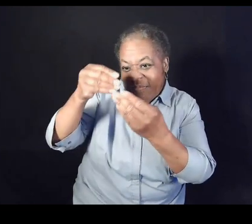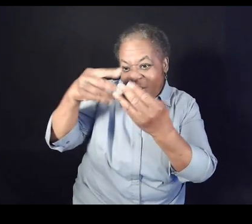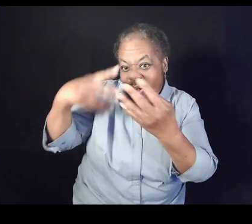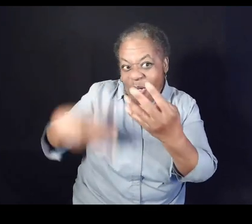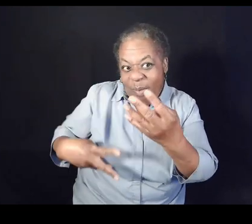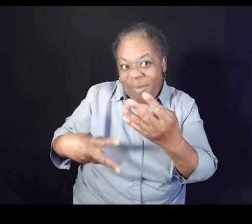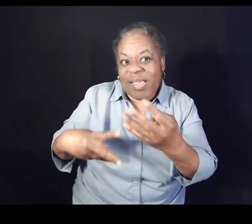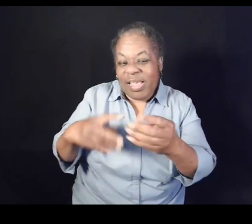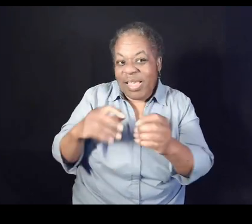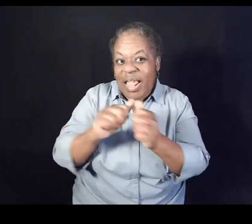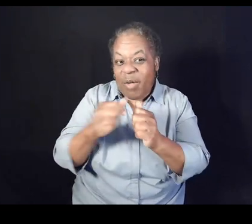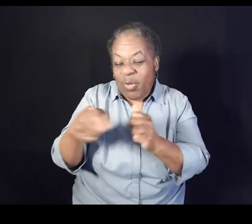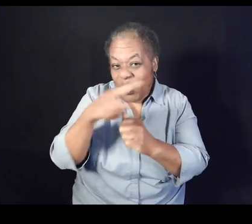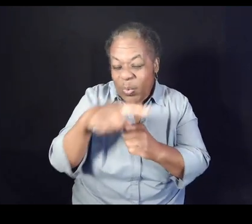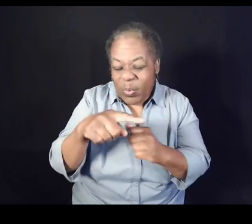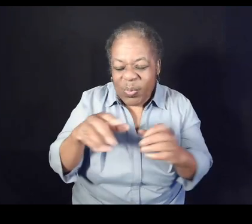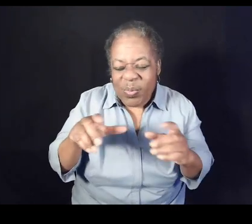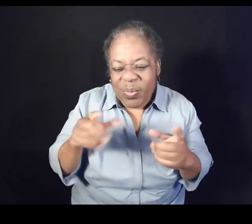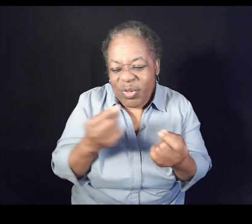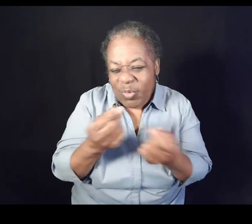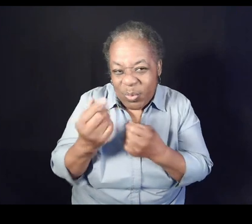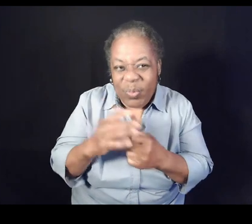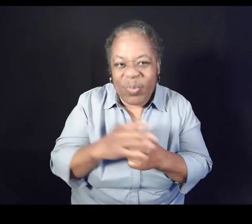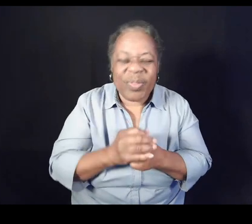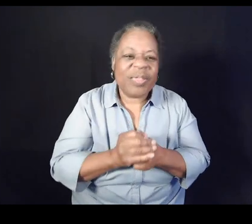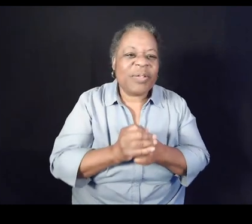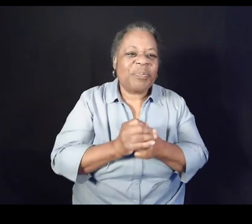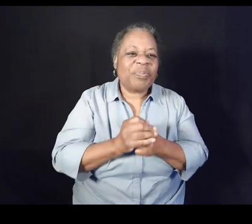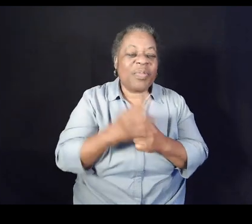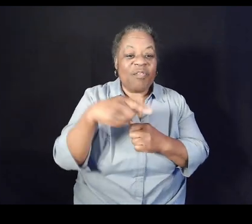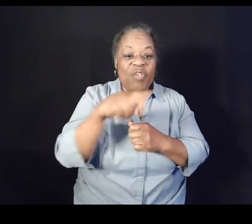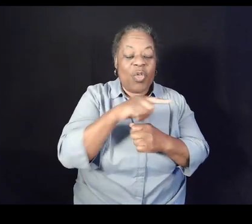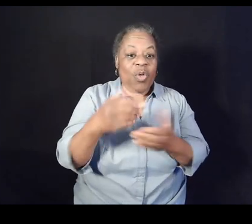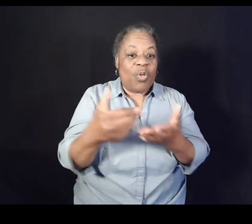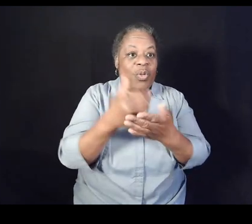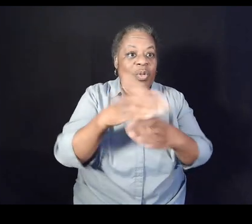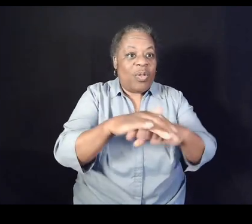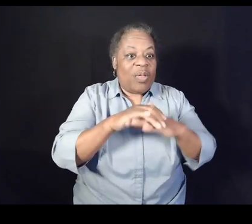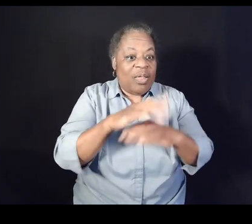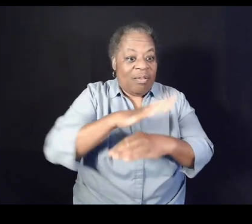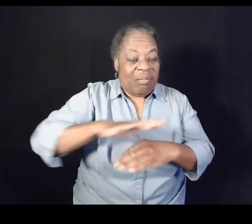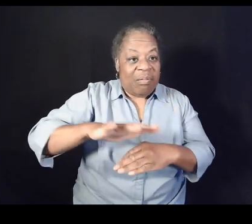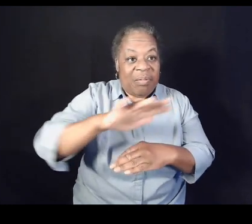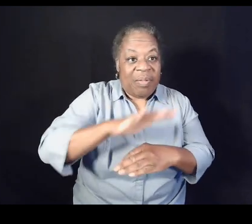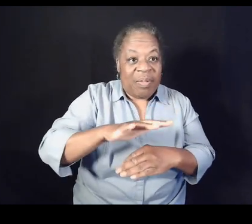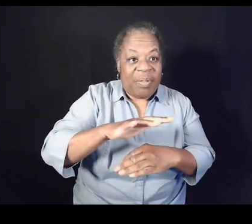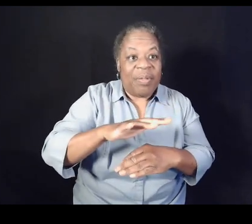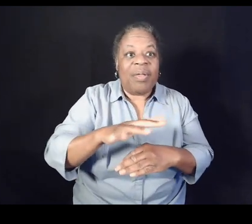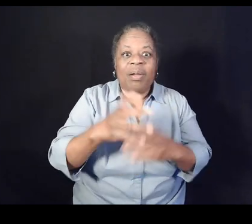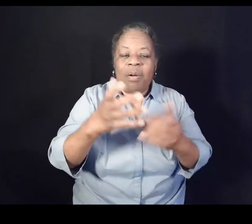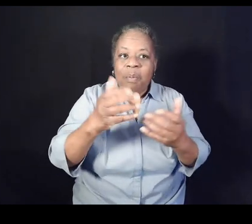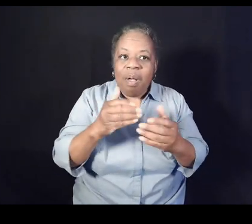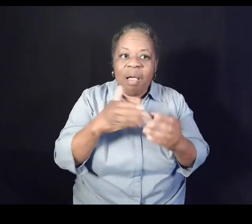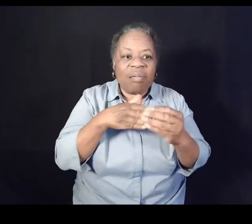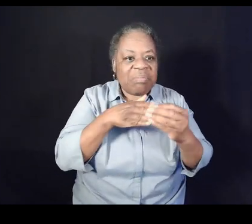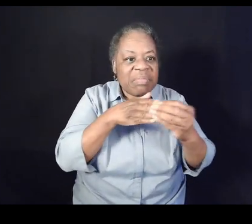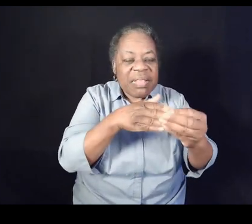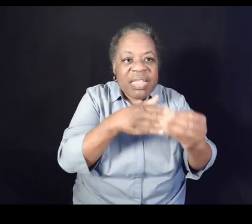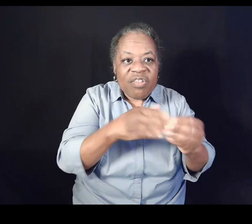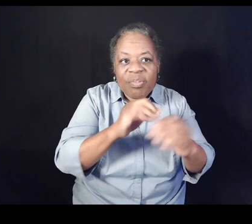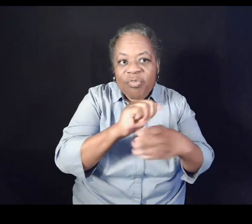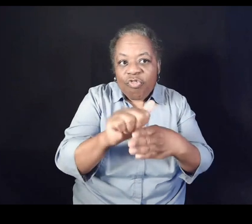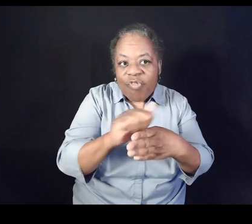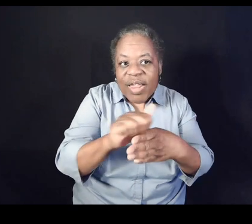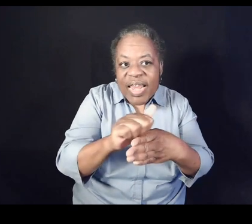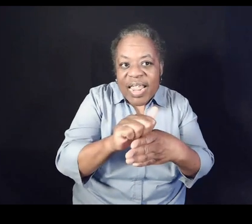England area that would like to grow in their leadership, our Watertown campus will be host site for the Global Leadership Summit, a